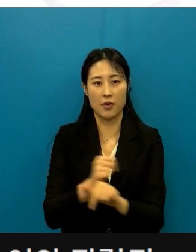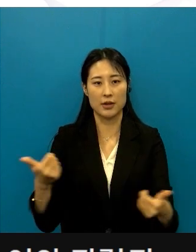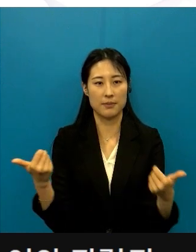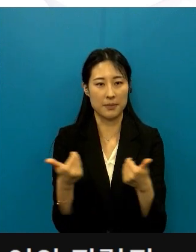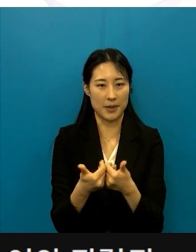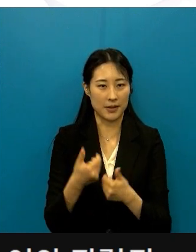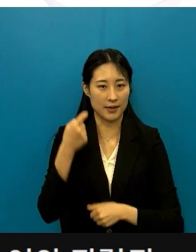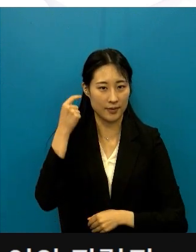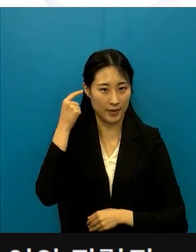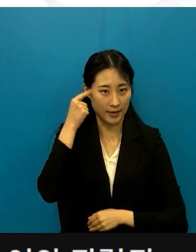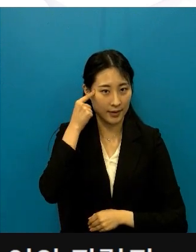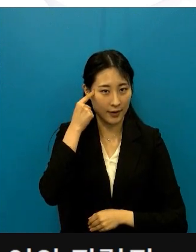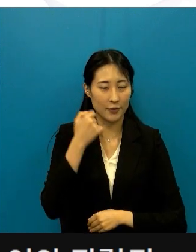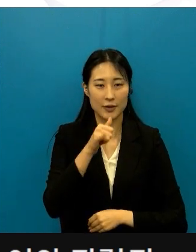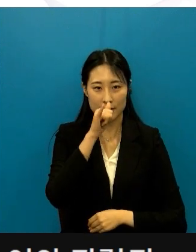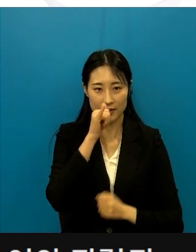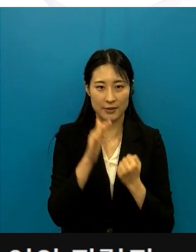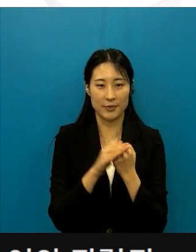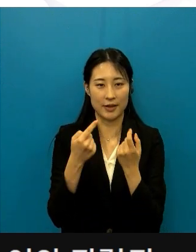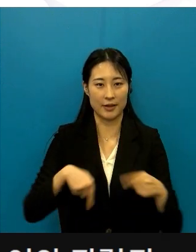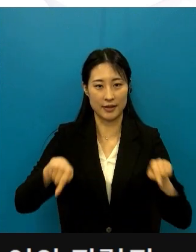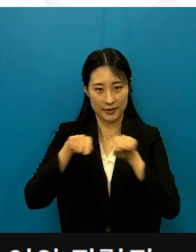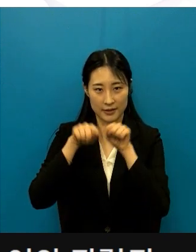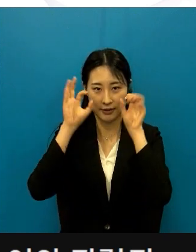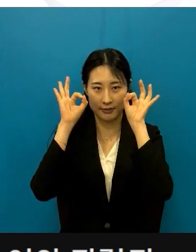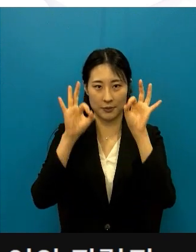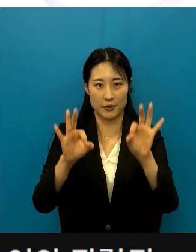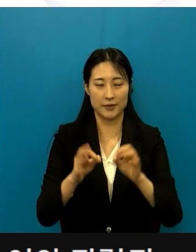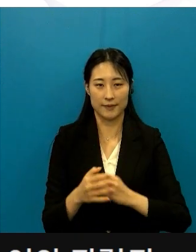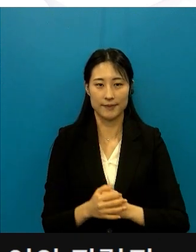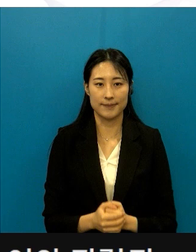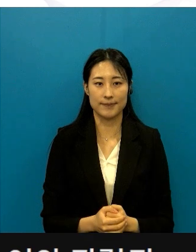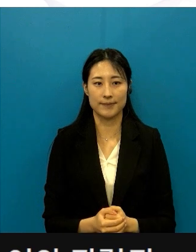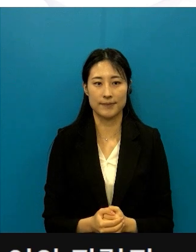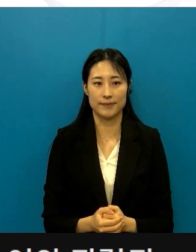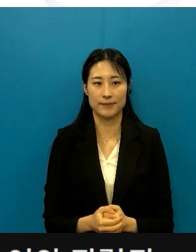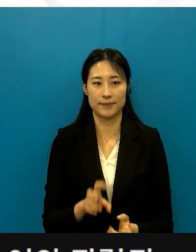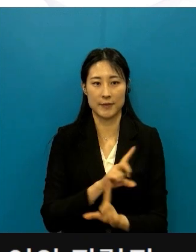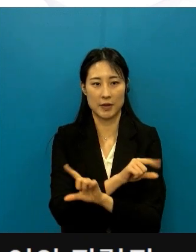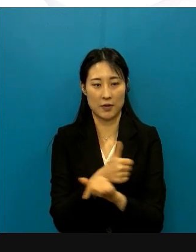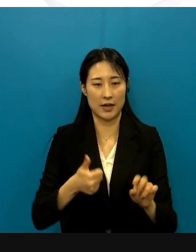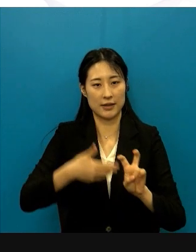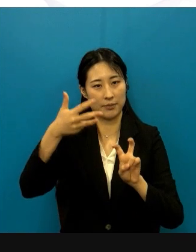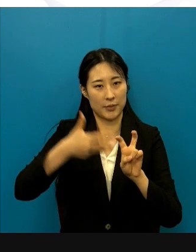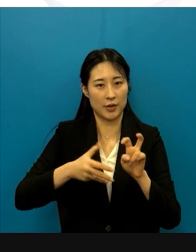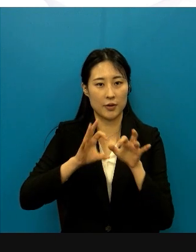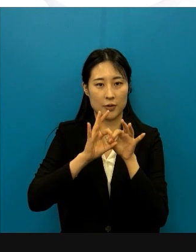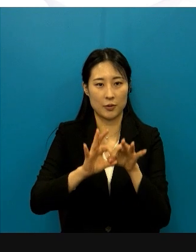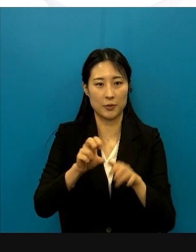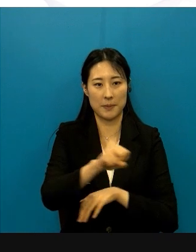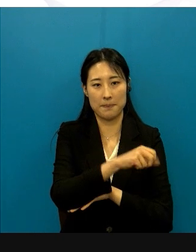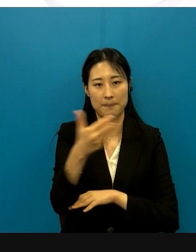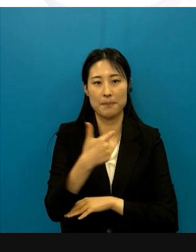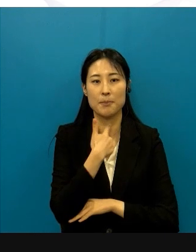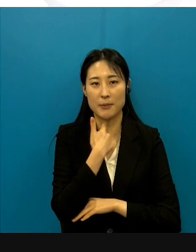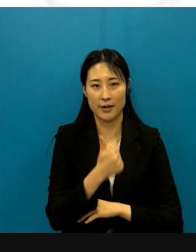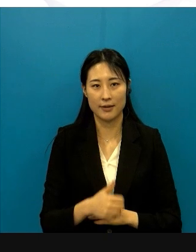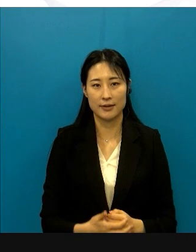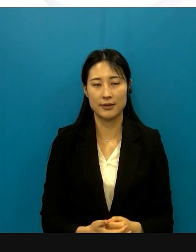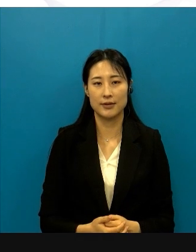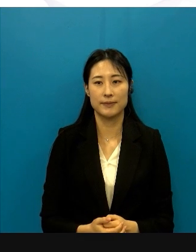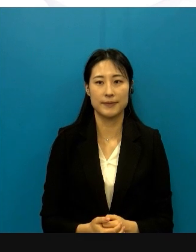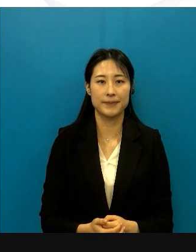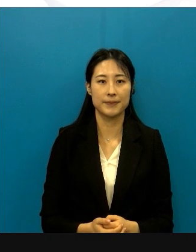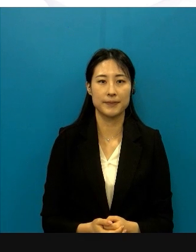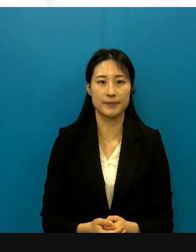many responses to those cases. So first, I would like to talk